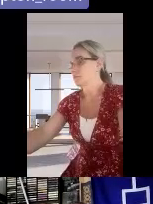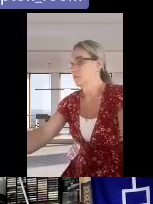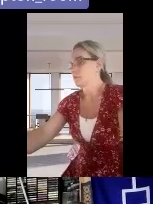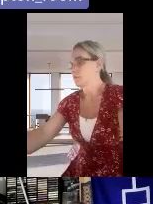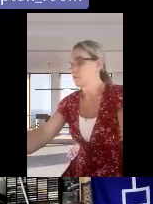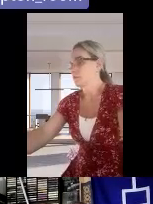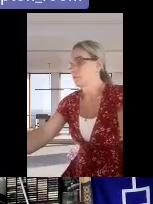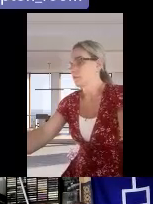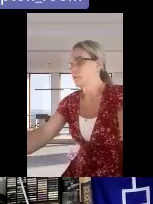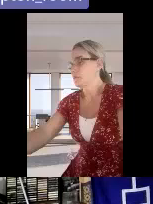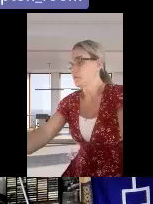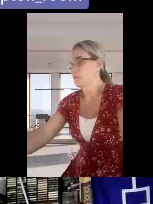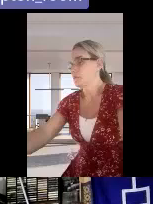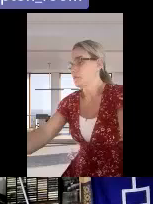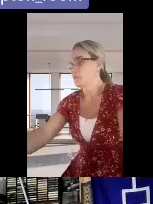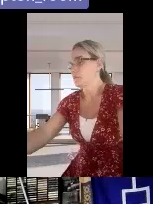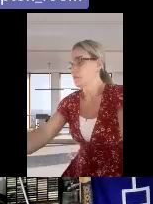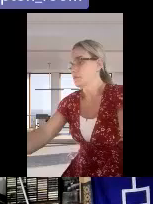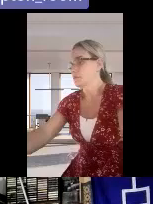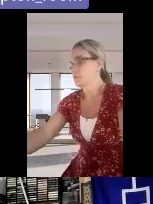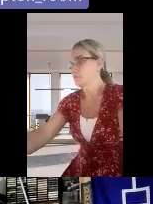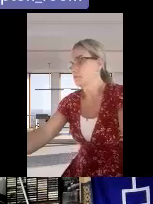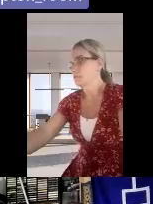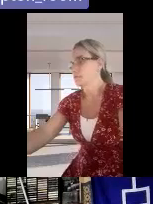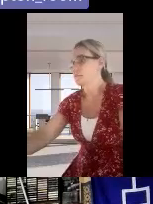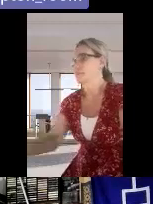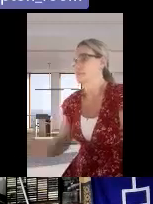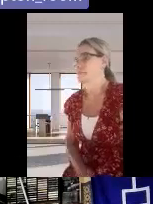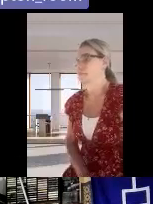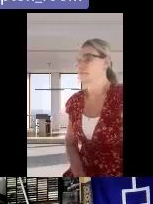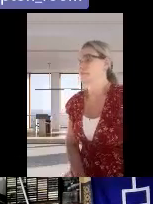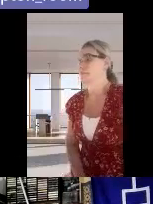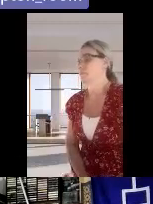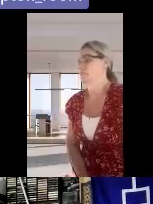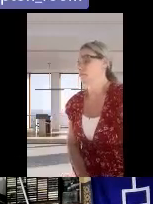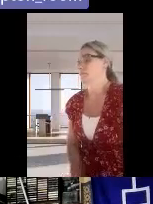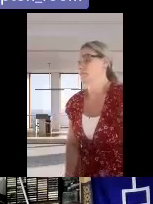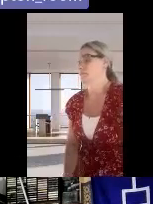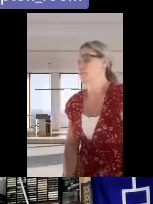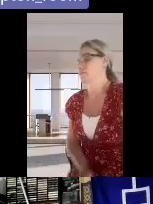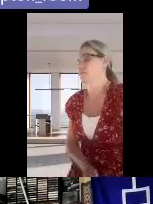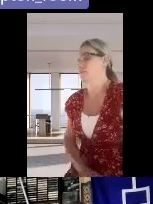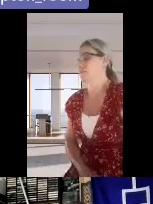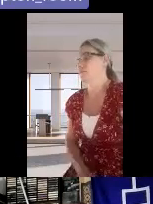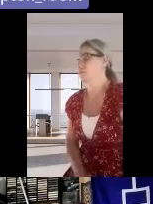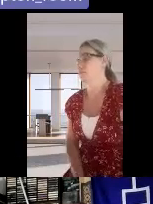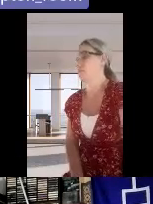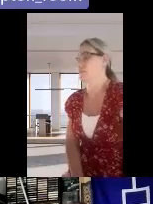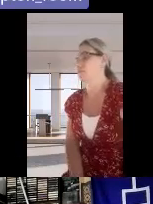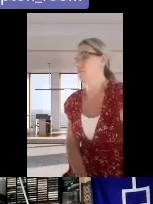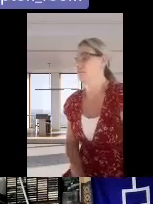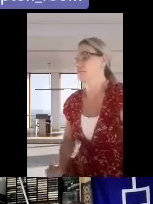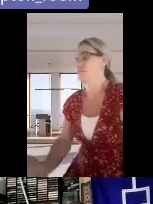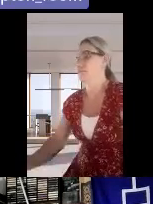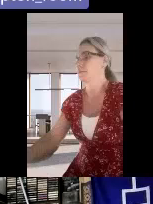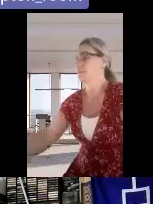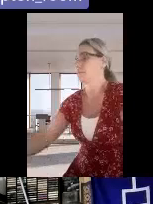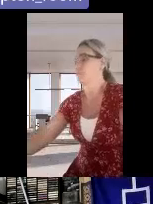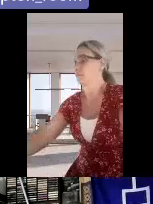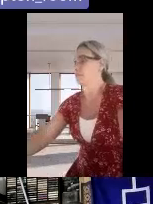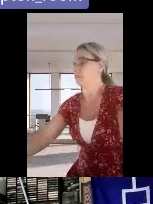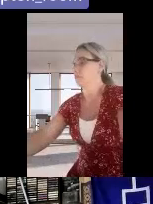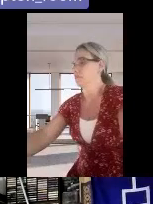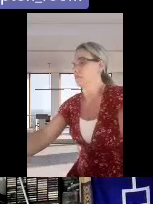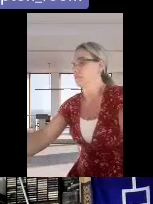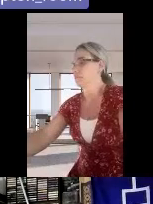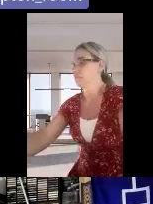So about the same time last year, this was the budget that was approved for the different departments. And the next